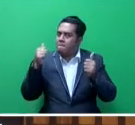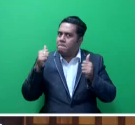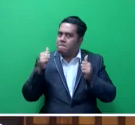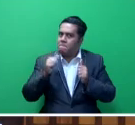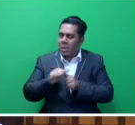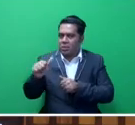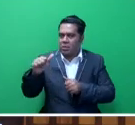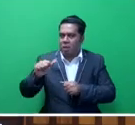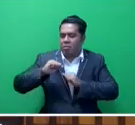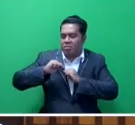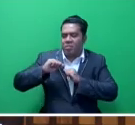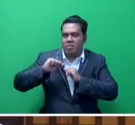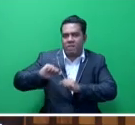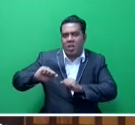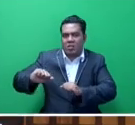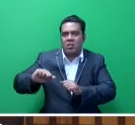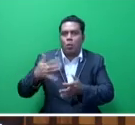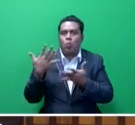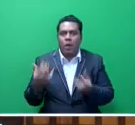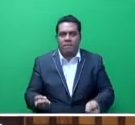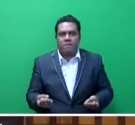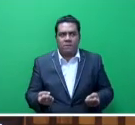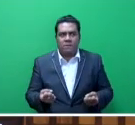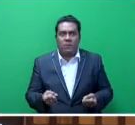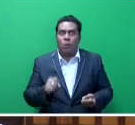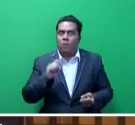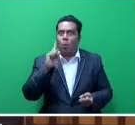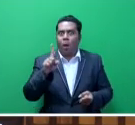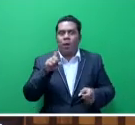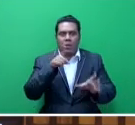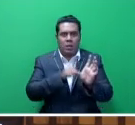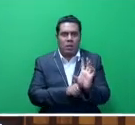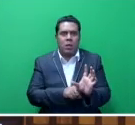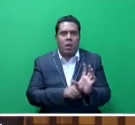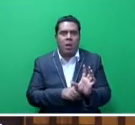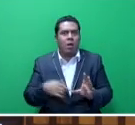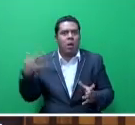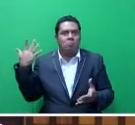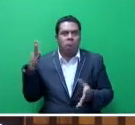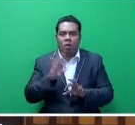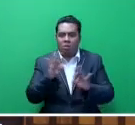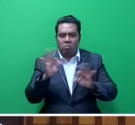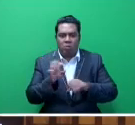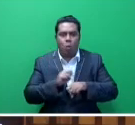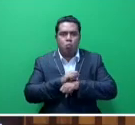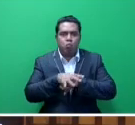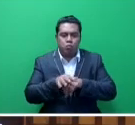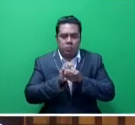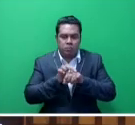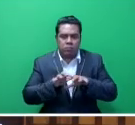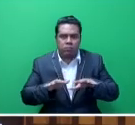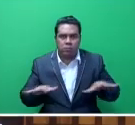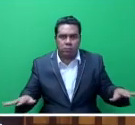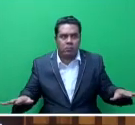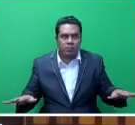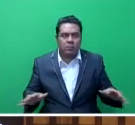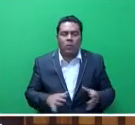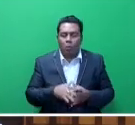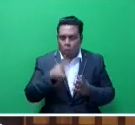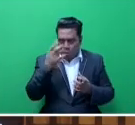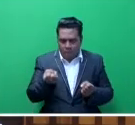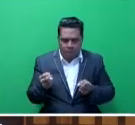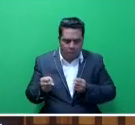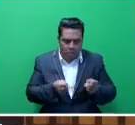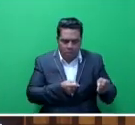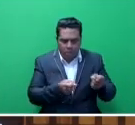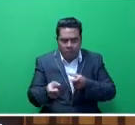had. And they did buy us a full year without any local cases through which we sustainably navigated